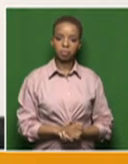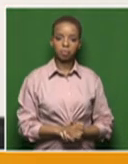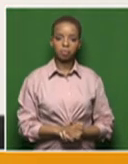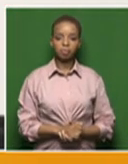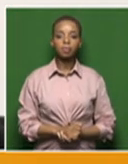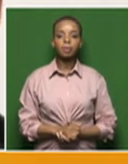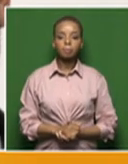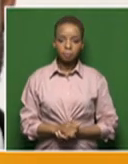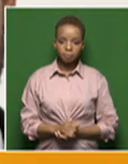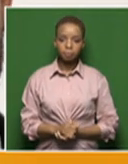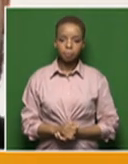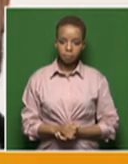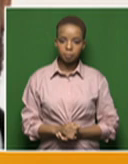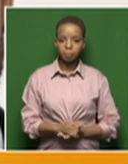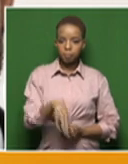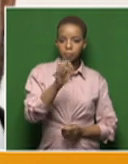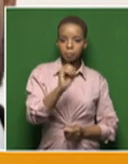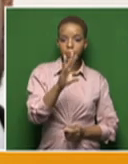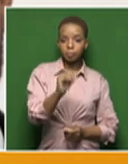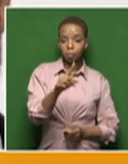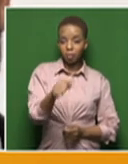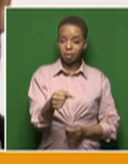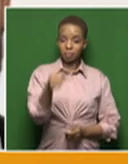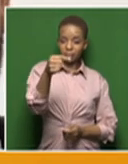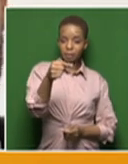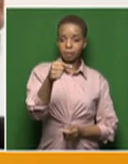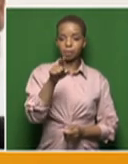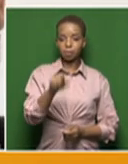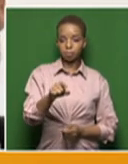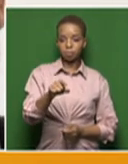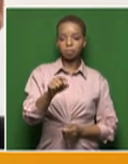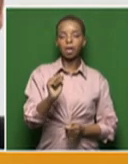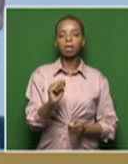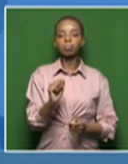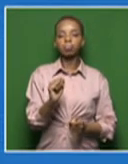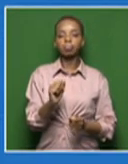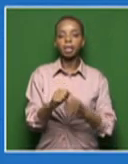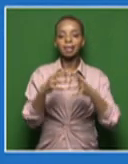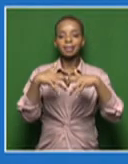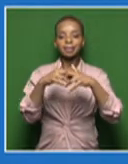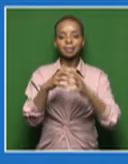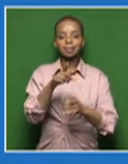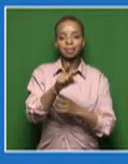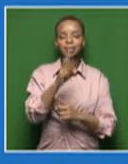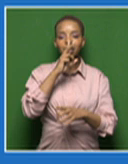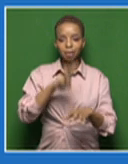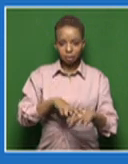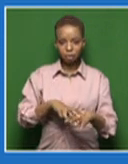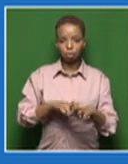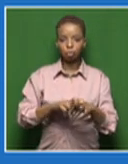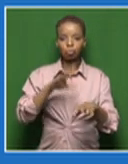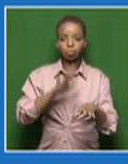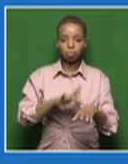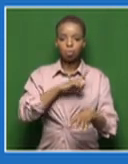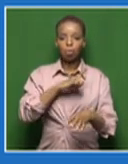Yeah. So the very first version of the device actually required contact in the form of a button that you had to